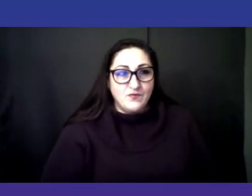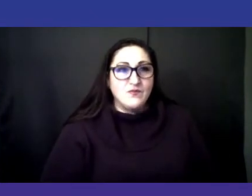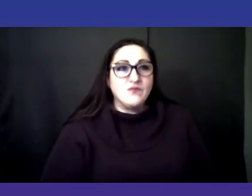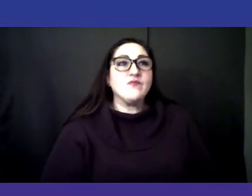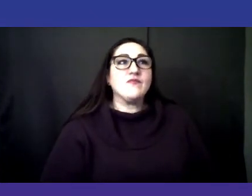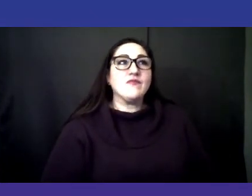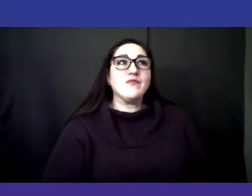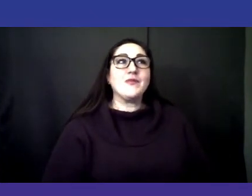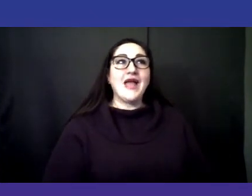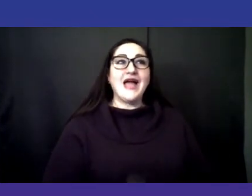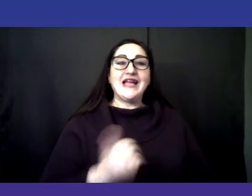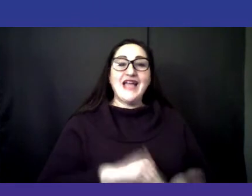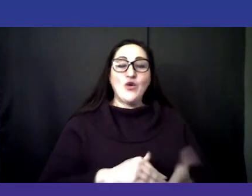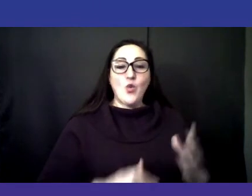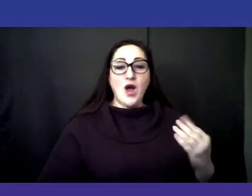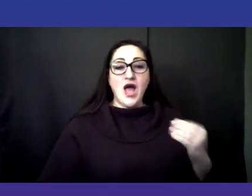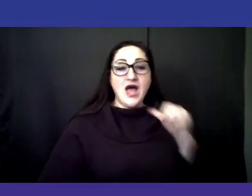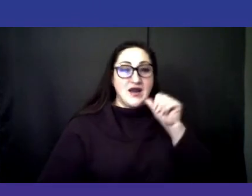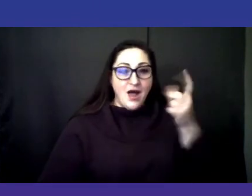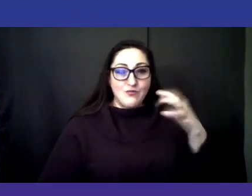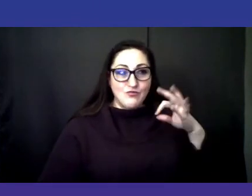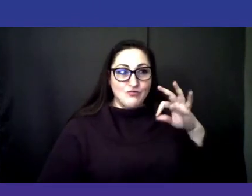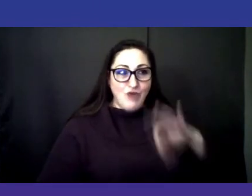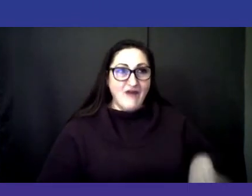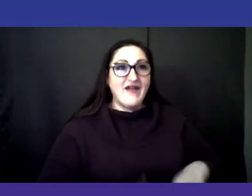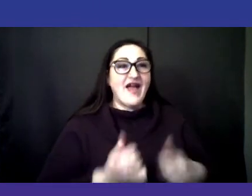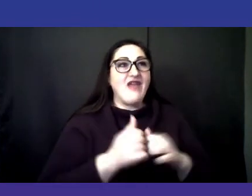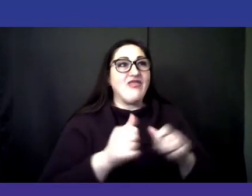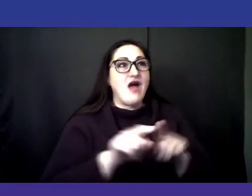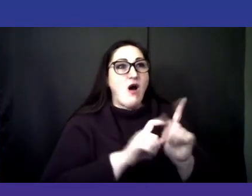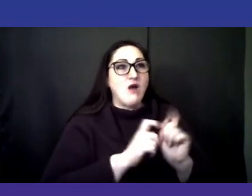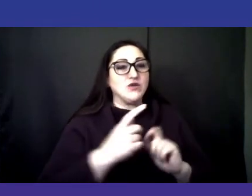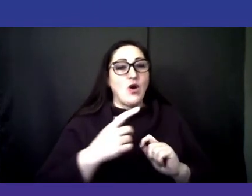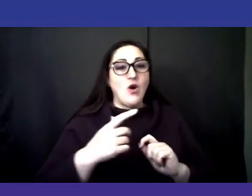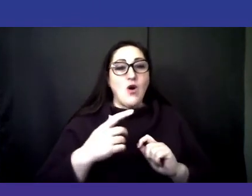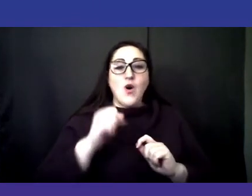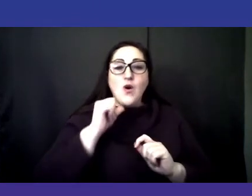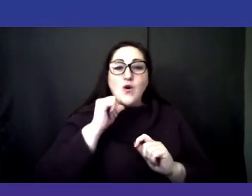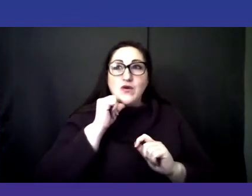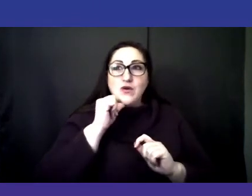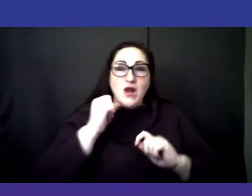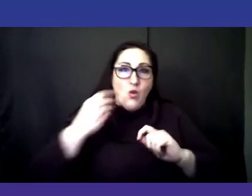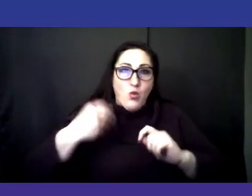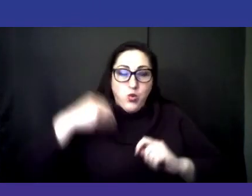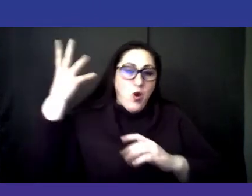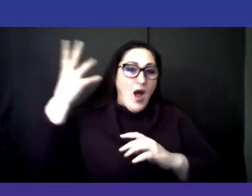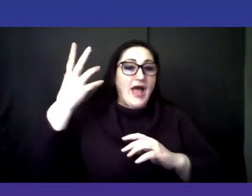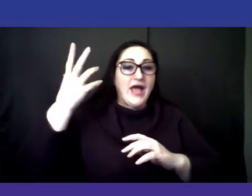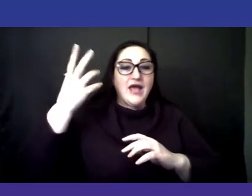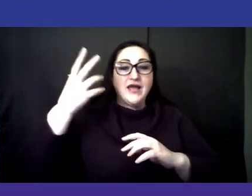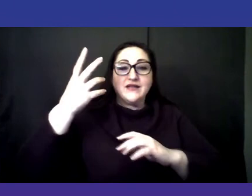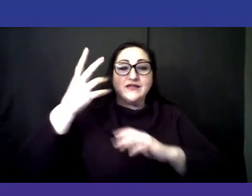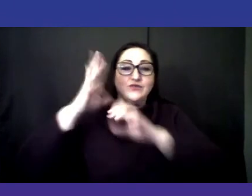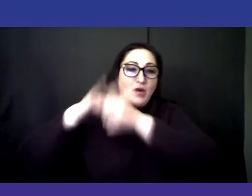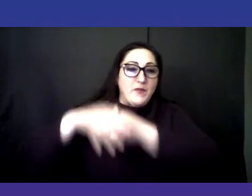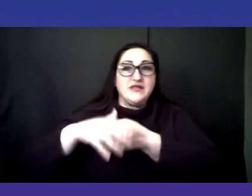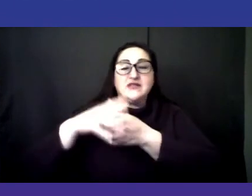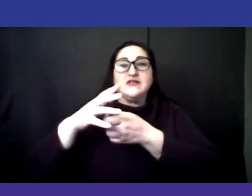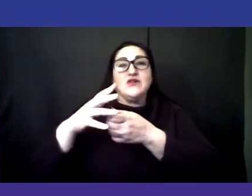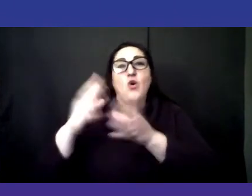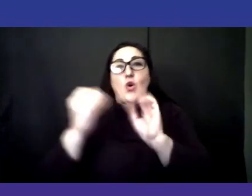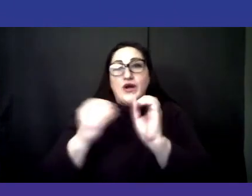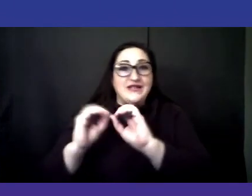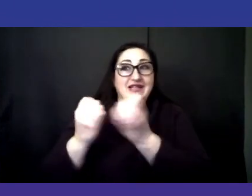supremacist organizational culture can do for people right now is give the money, give up the seats, and get out of the way. So if that